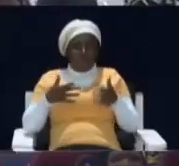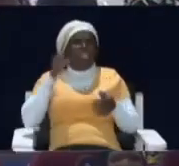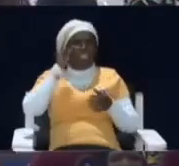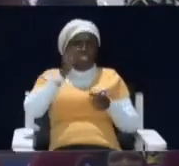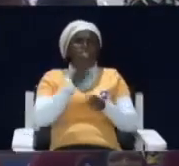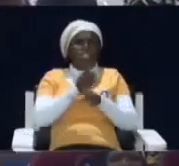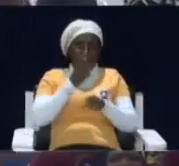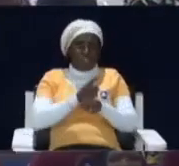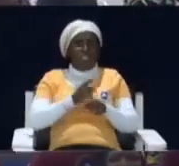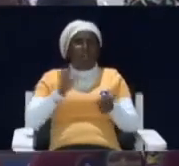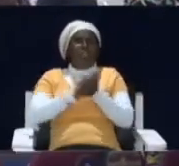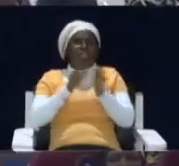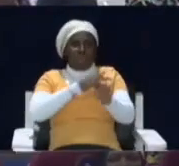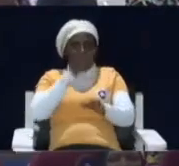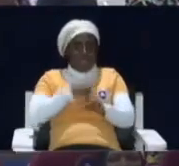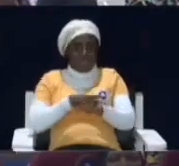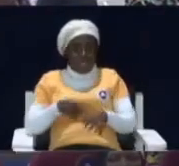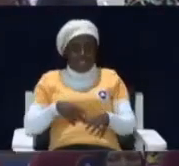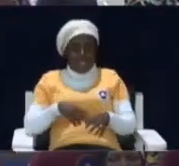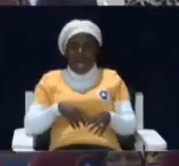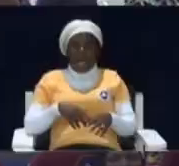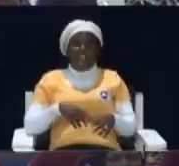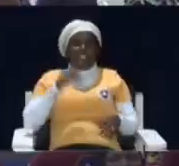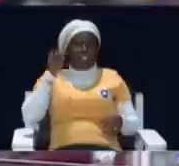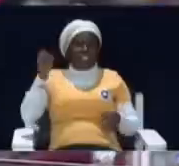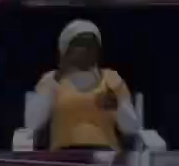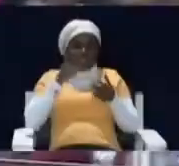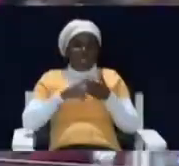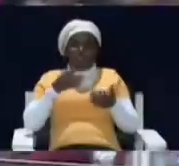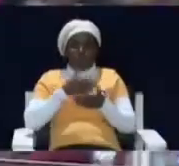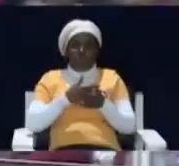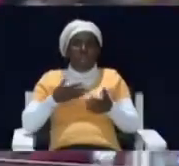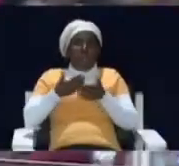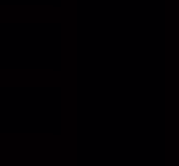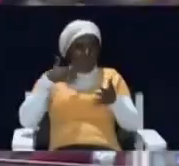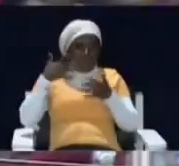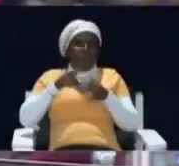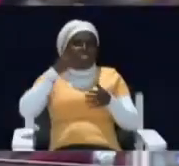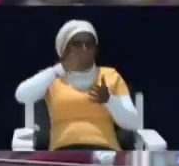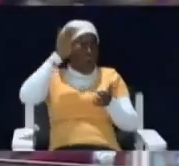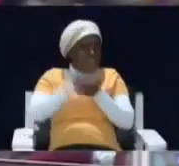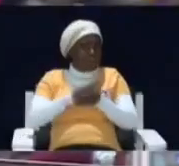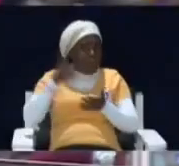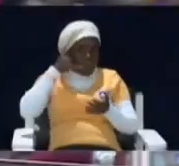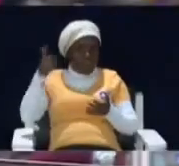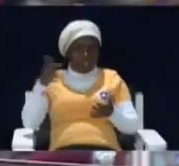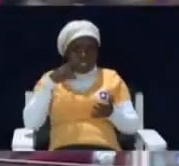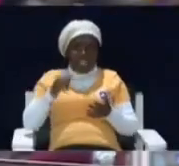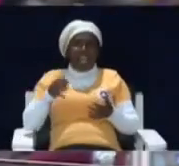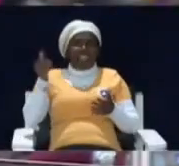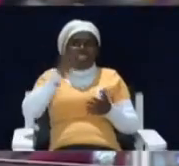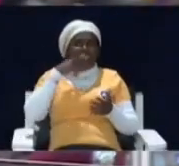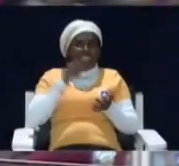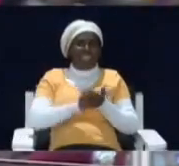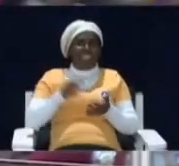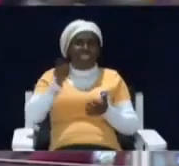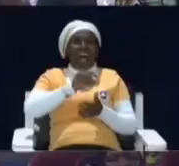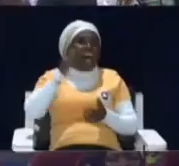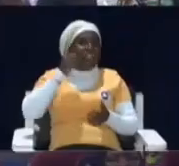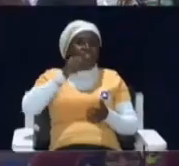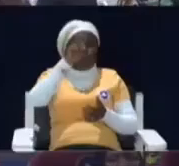miscarriage. I wanted to pray for a miscarriage. Before I could start praying, the husband called again and said, they say they're twins.